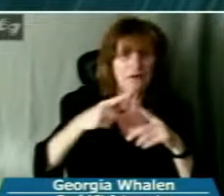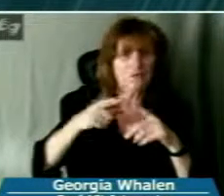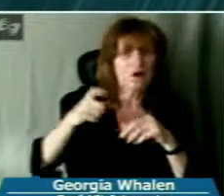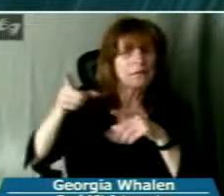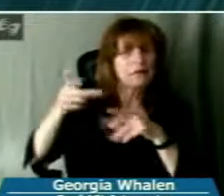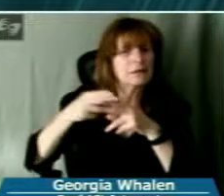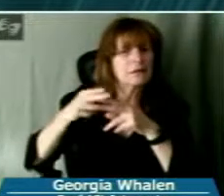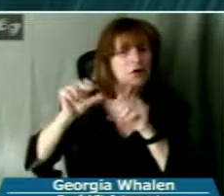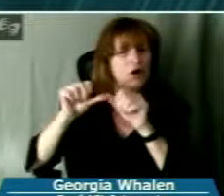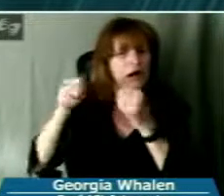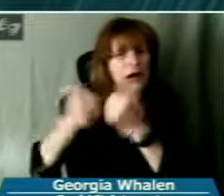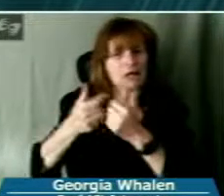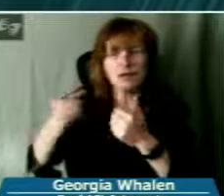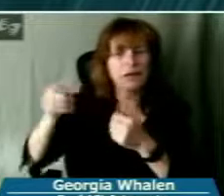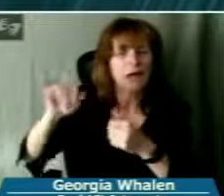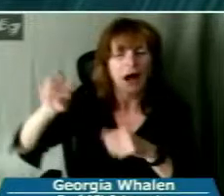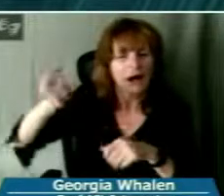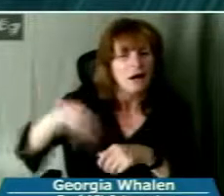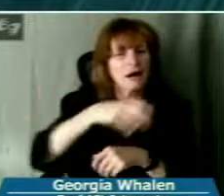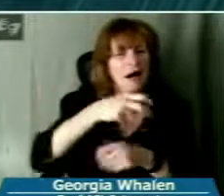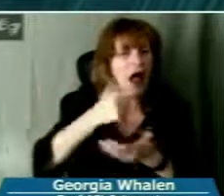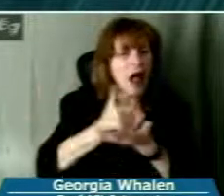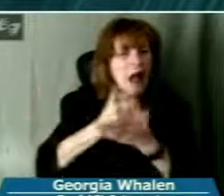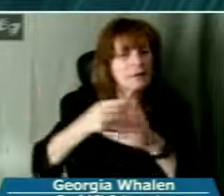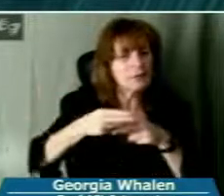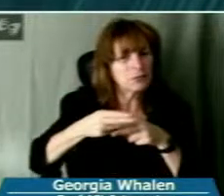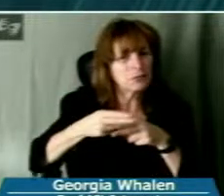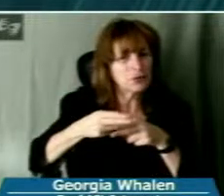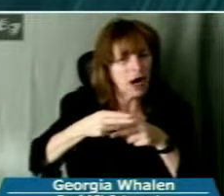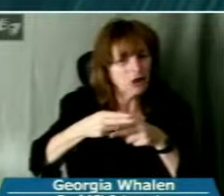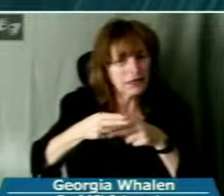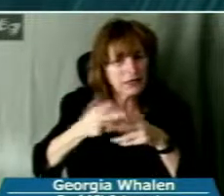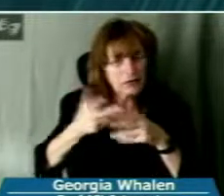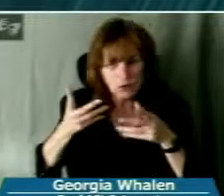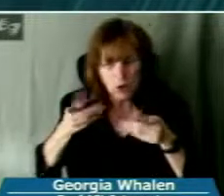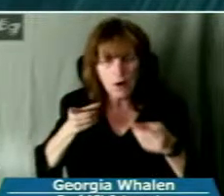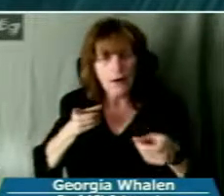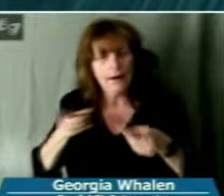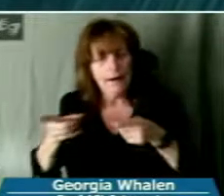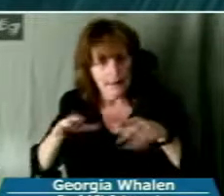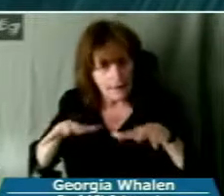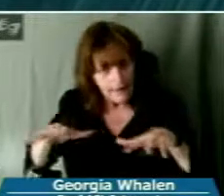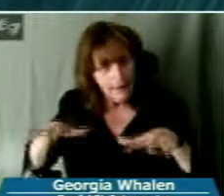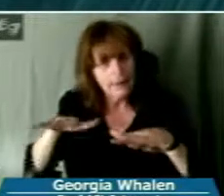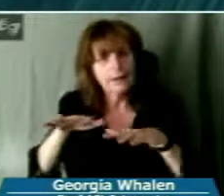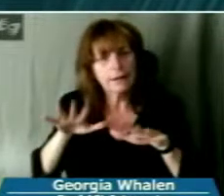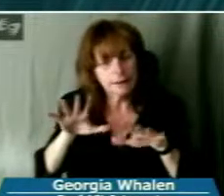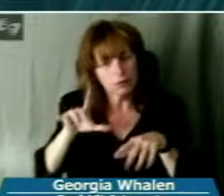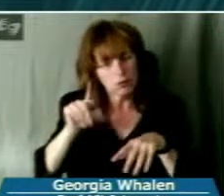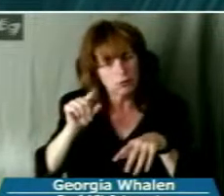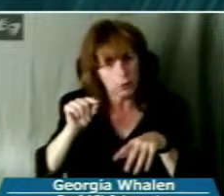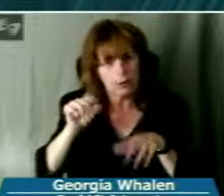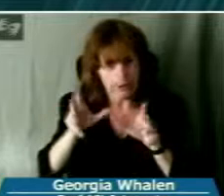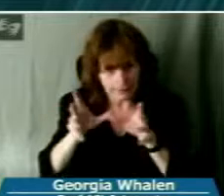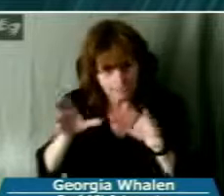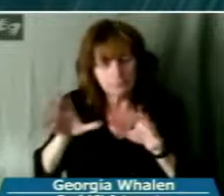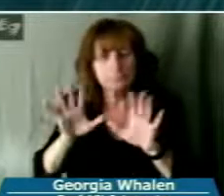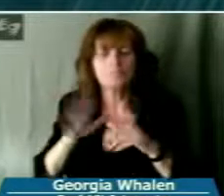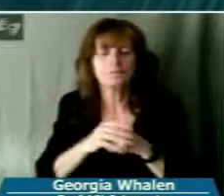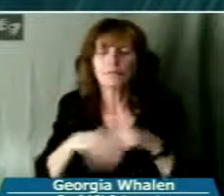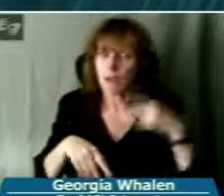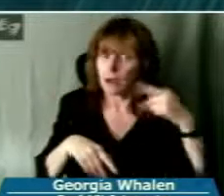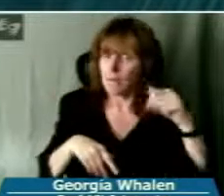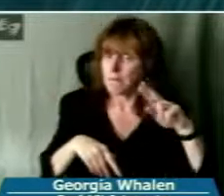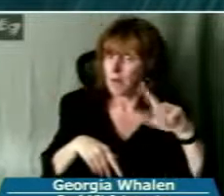provide care in the Roslyn. As you've heard from Paul, we went through this process and did